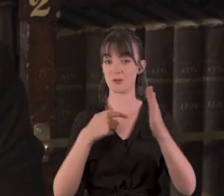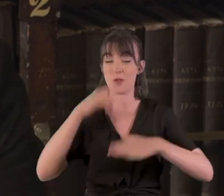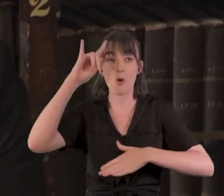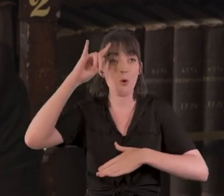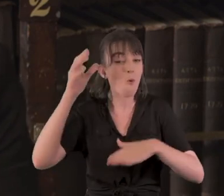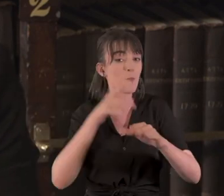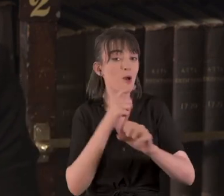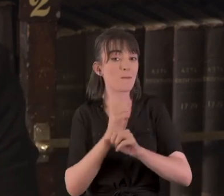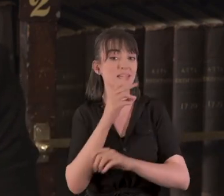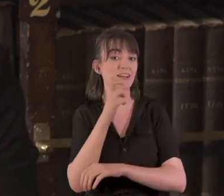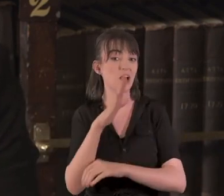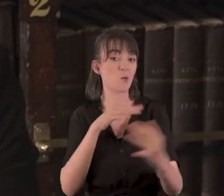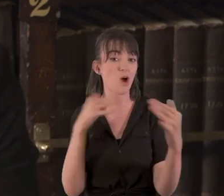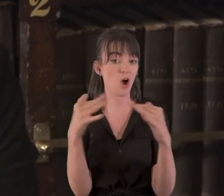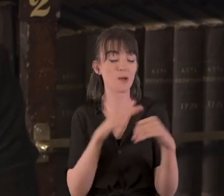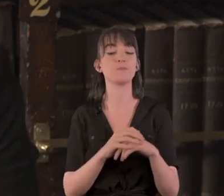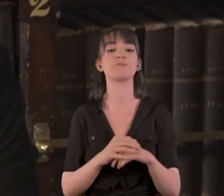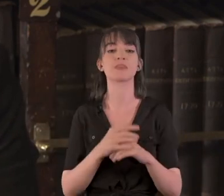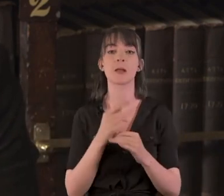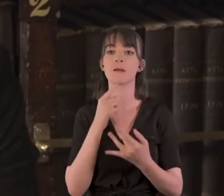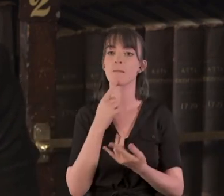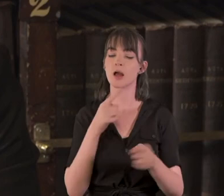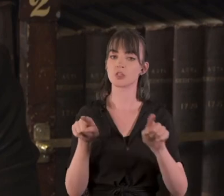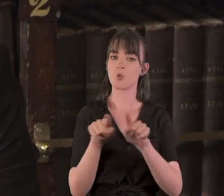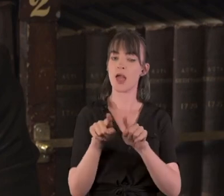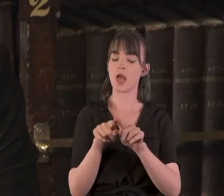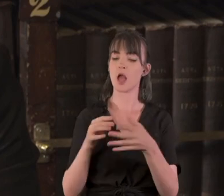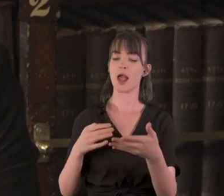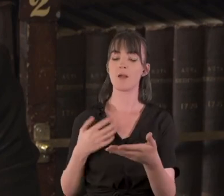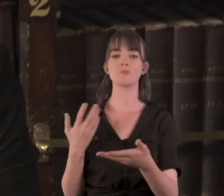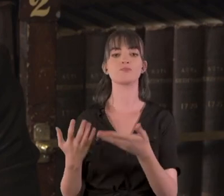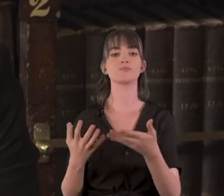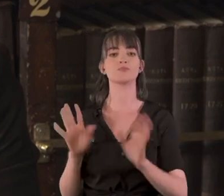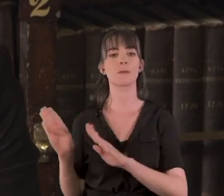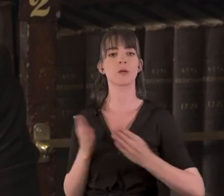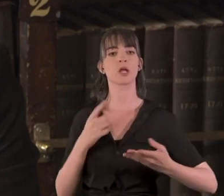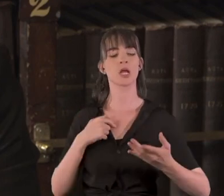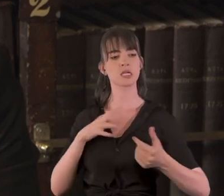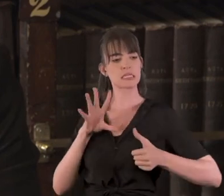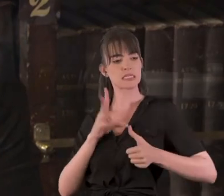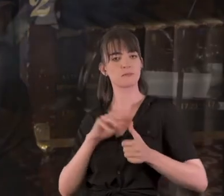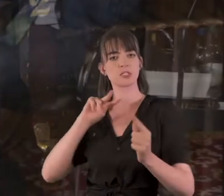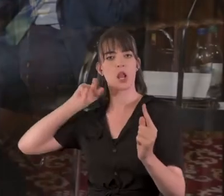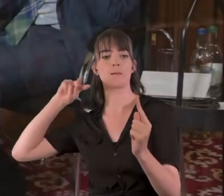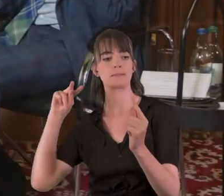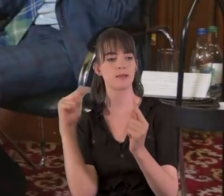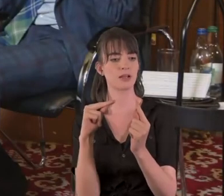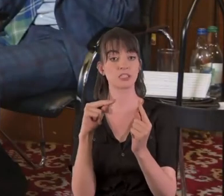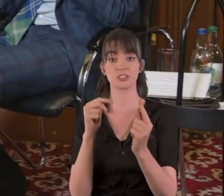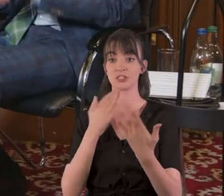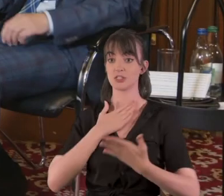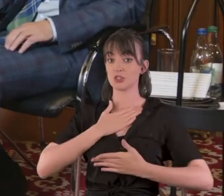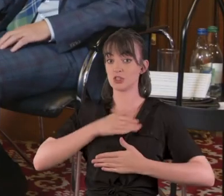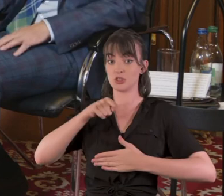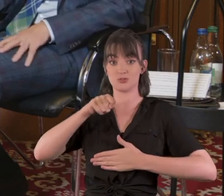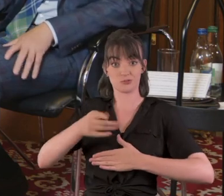War, but also bringing that very unique observation that only someone who has been at the